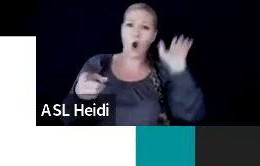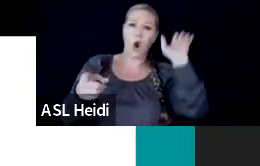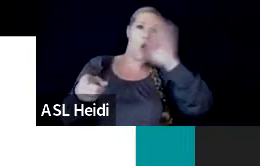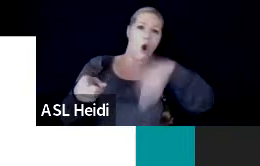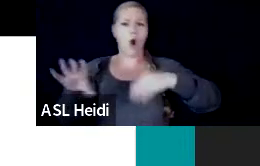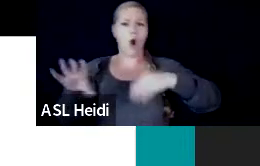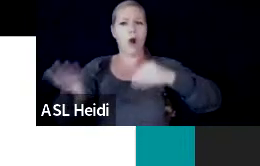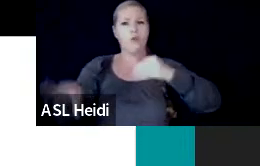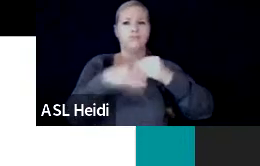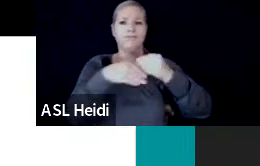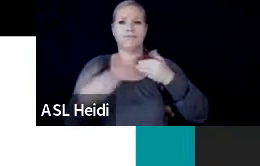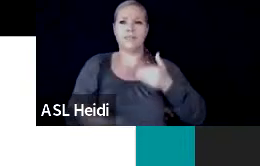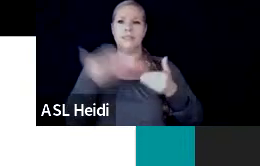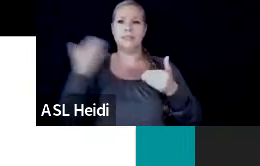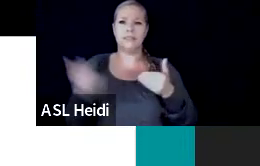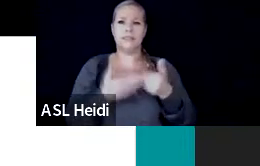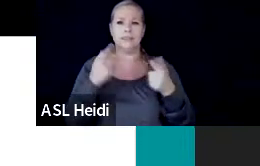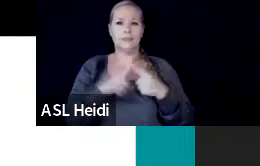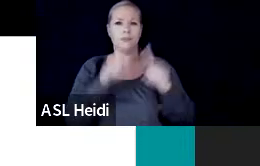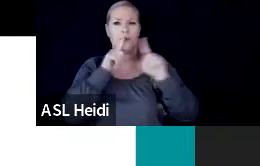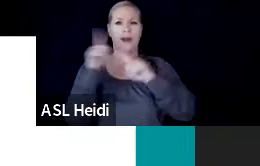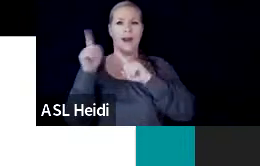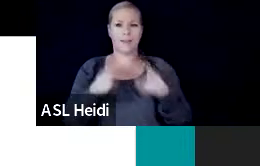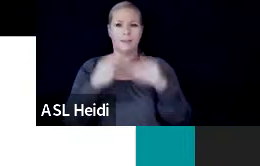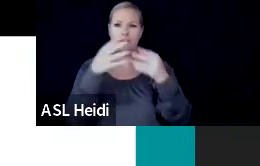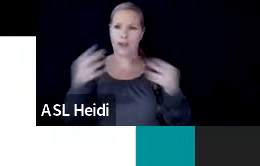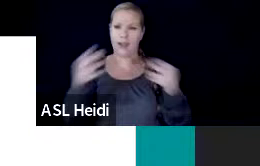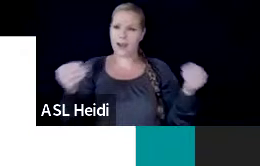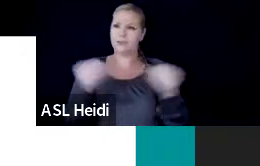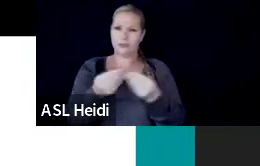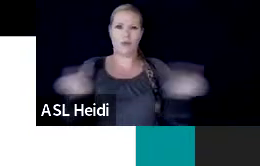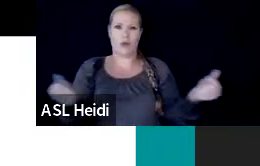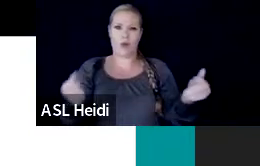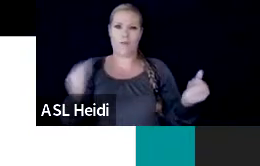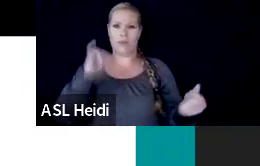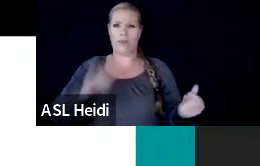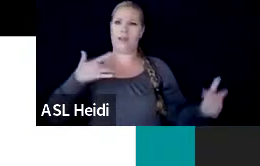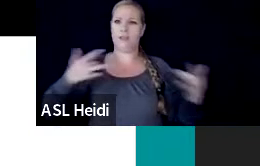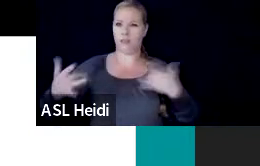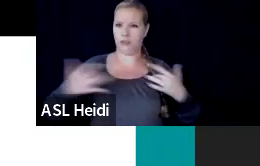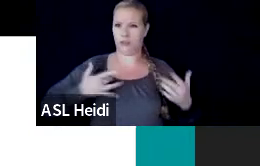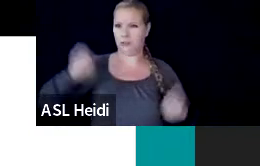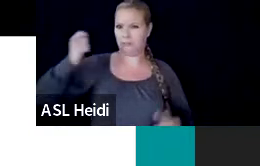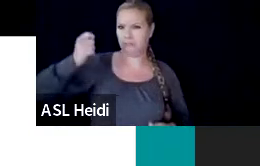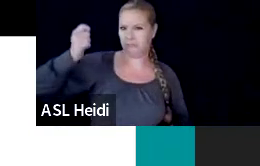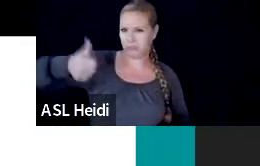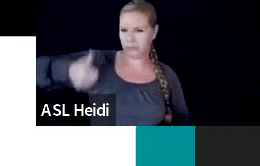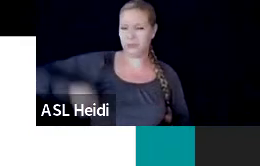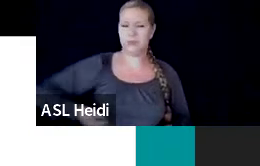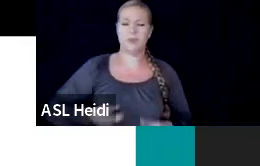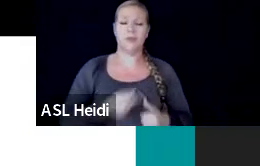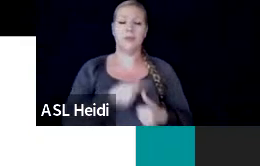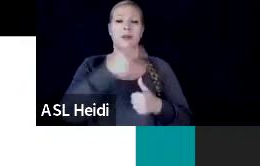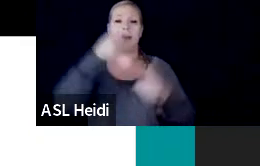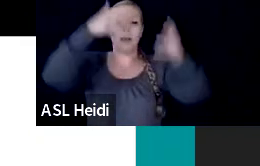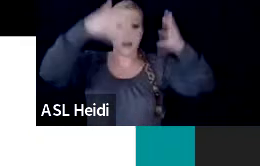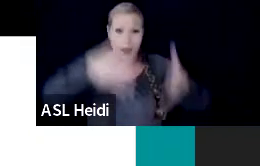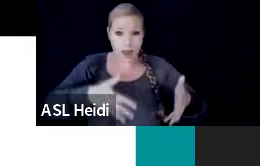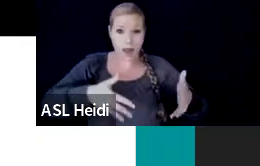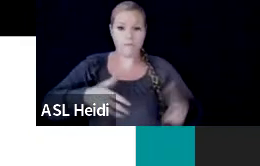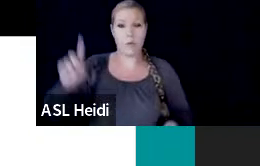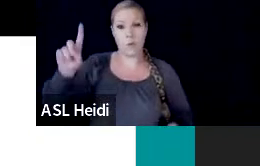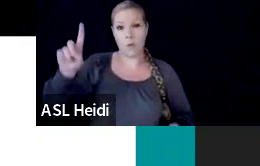the advancement of our program planning efforts. About 1/3 of those are more